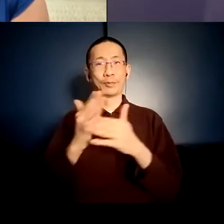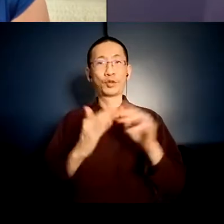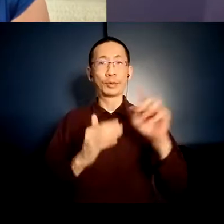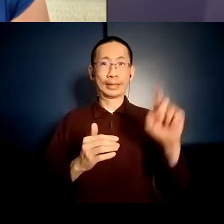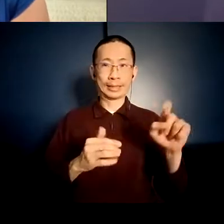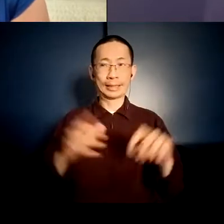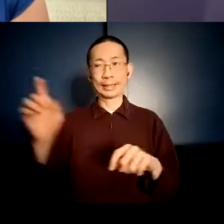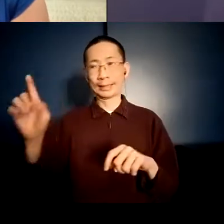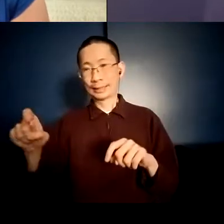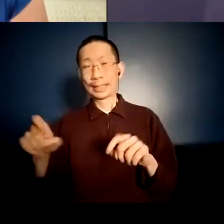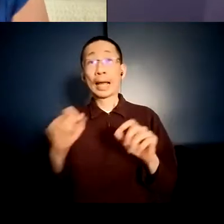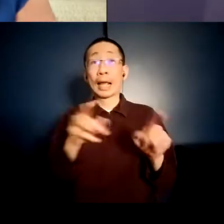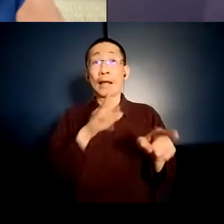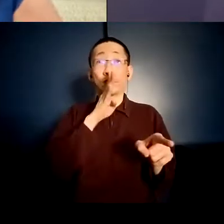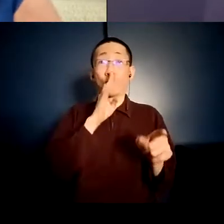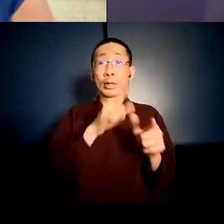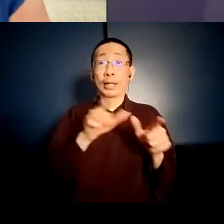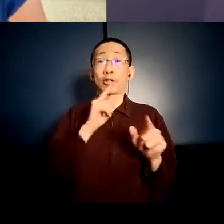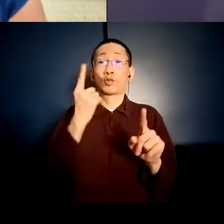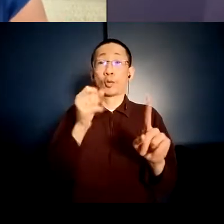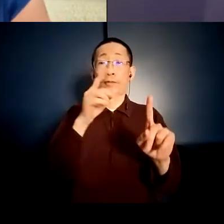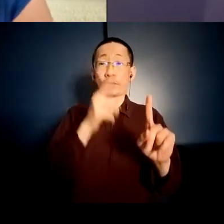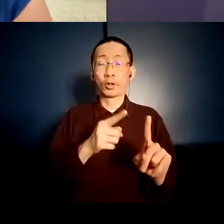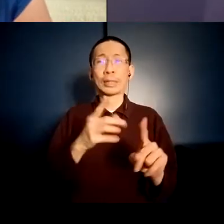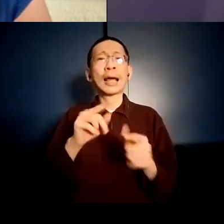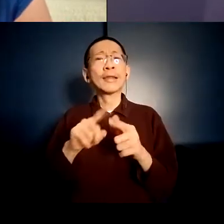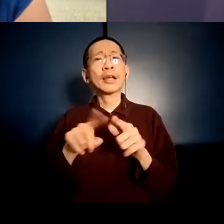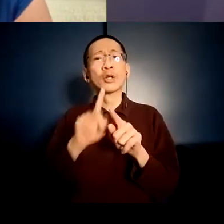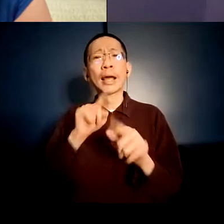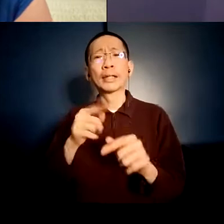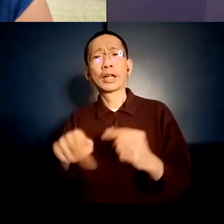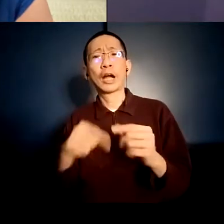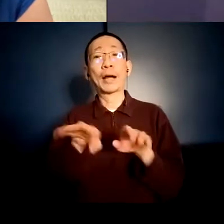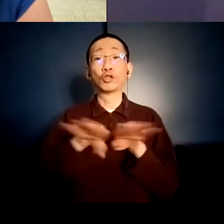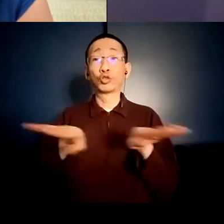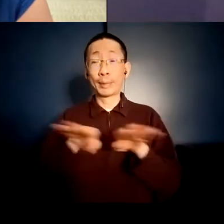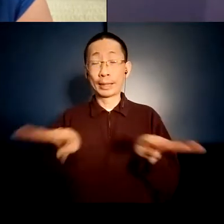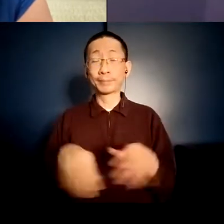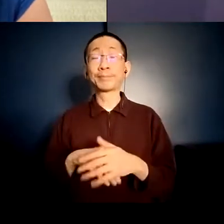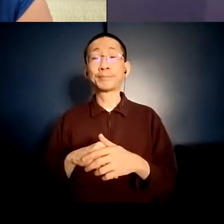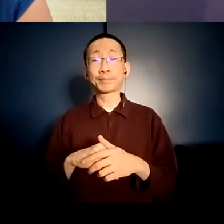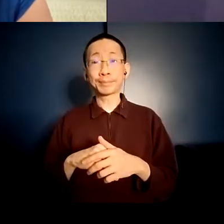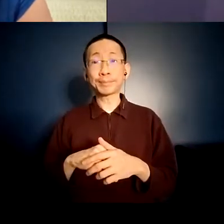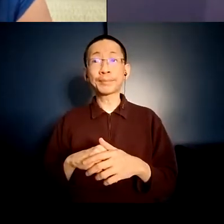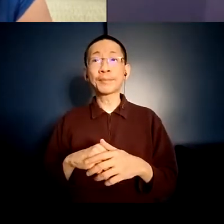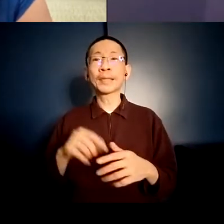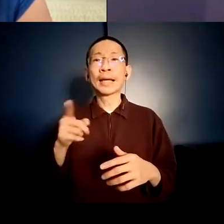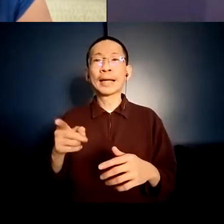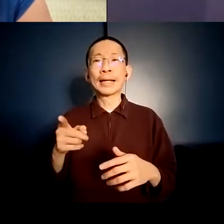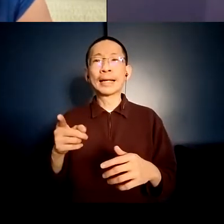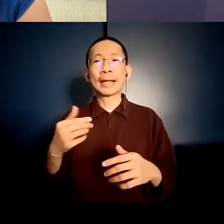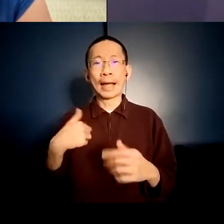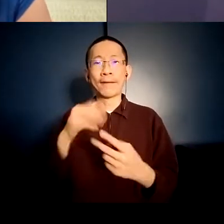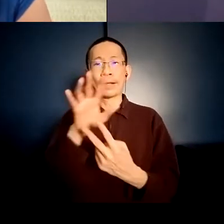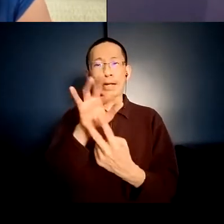if spoken language is one of the goals. And then to answer your question about swimming, There is an